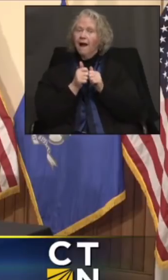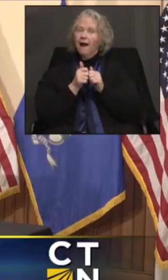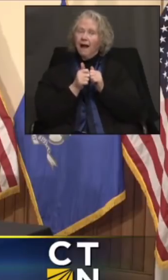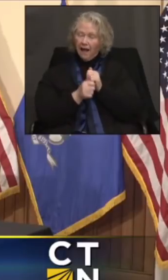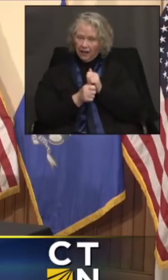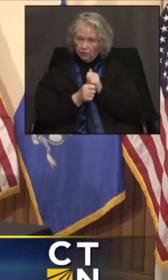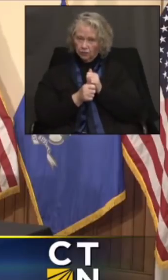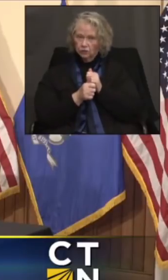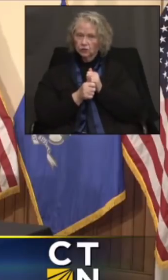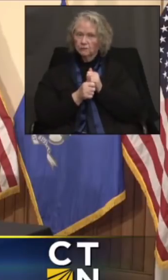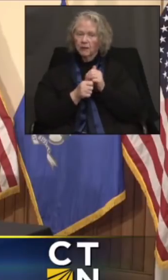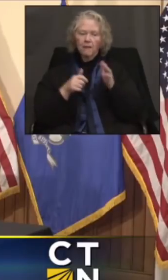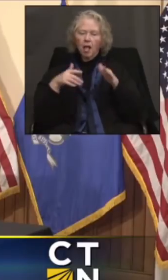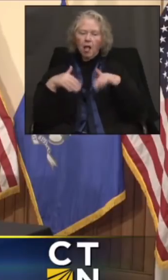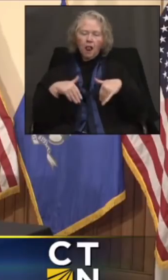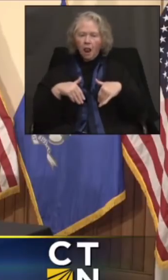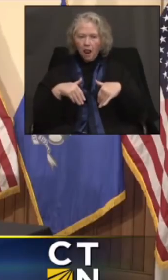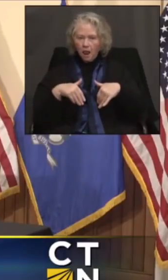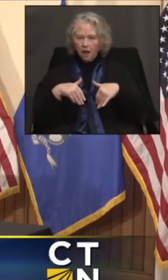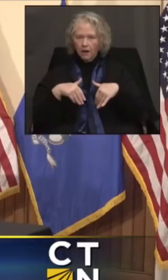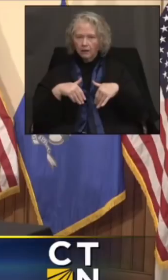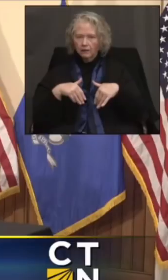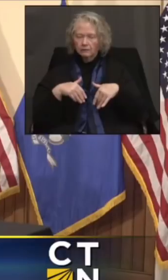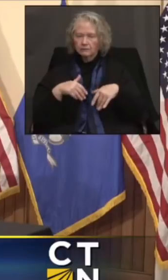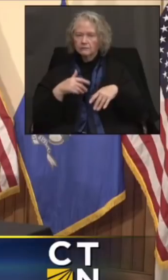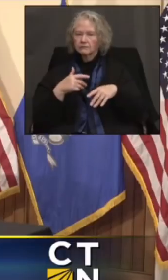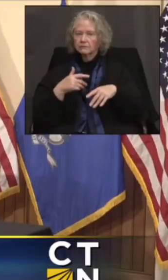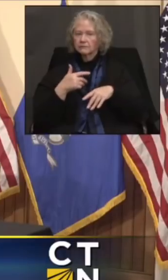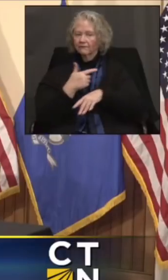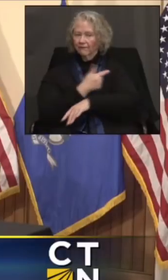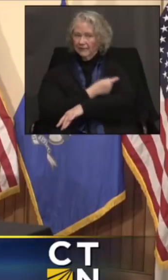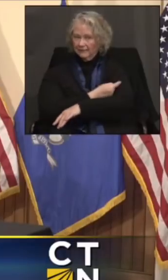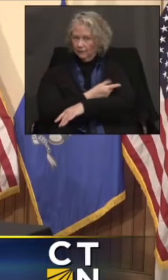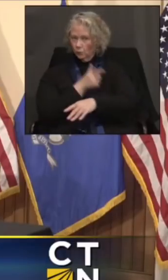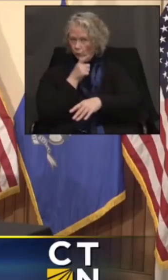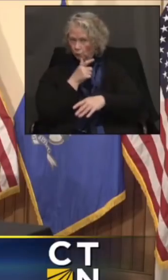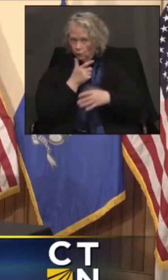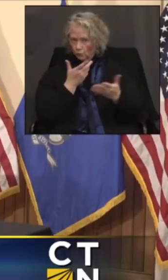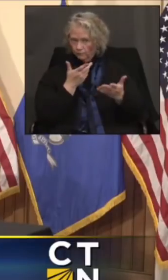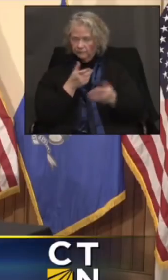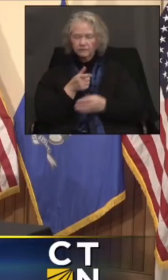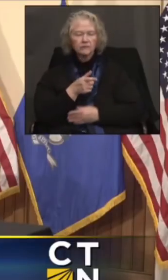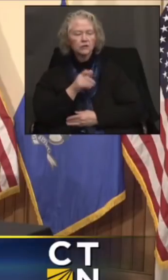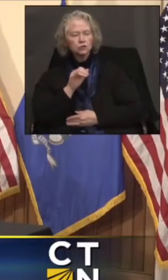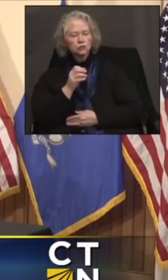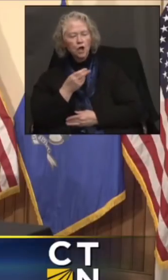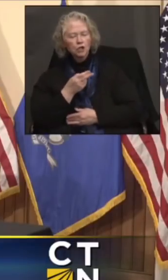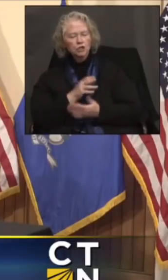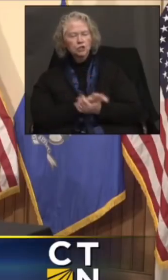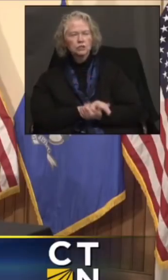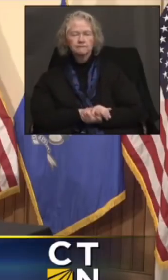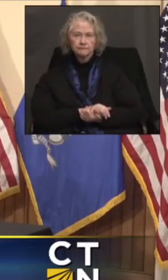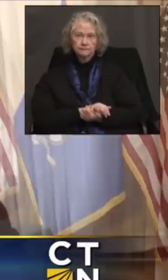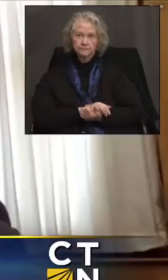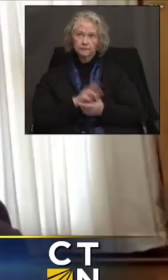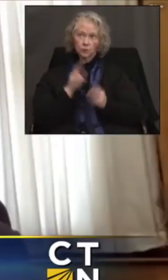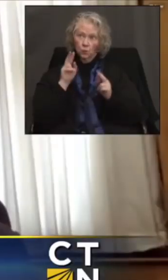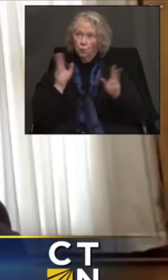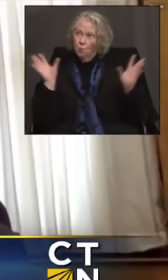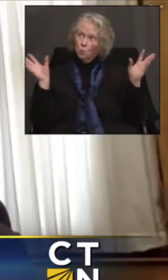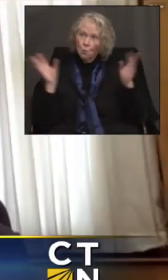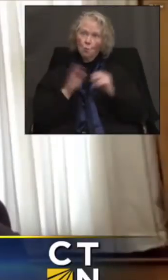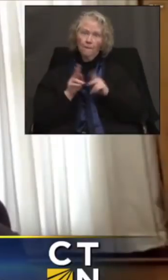next Thursday? Do you have that, Josh? Yes. So in terms of the total population of people in